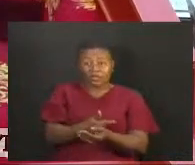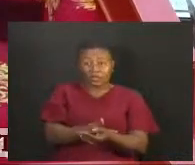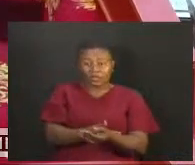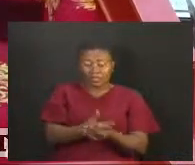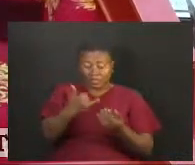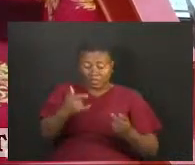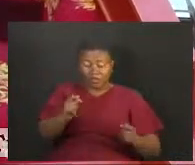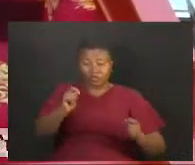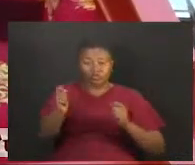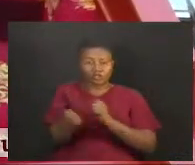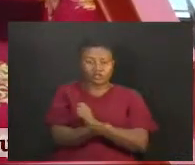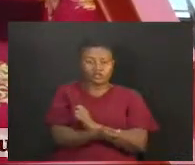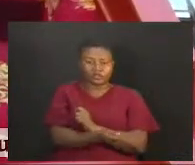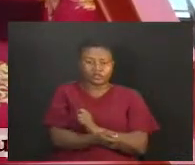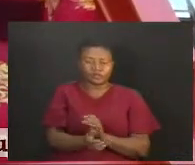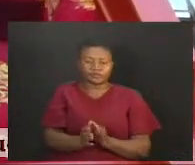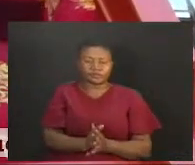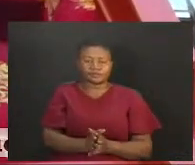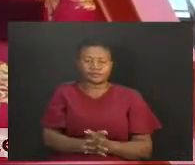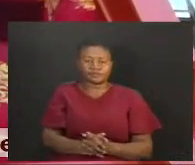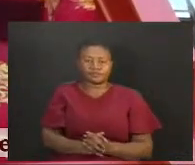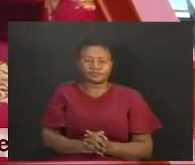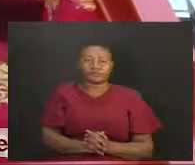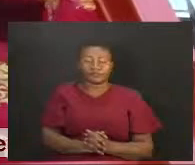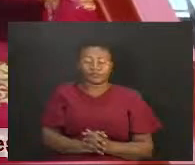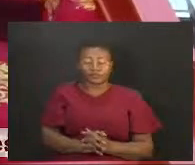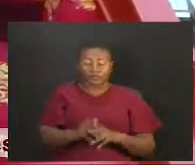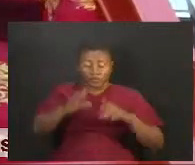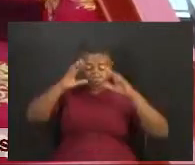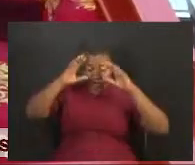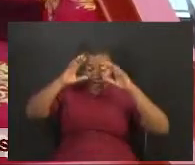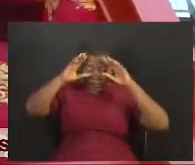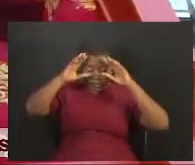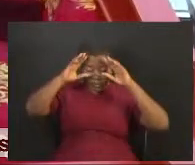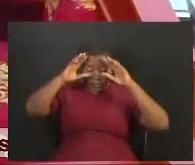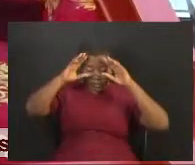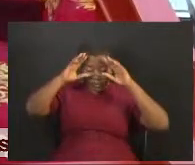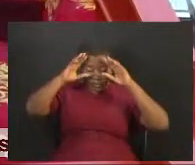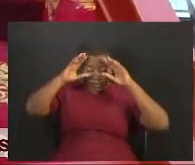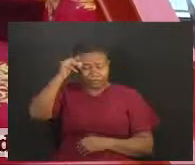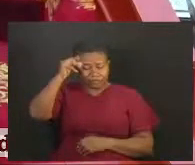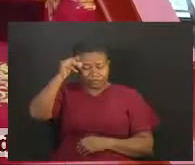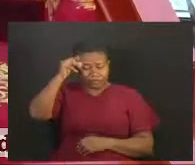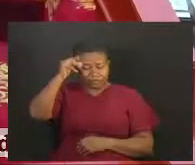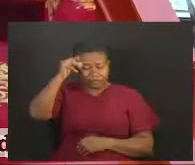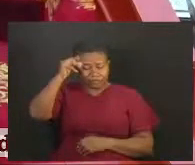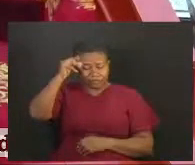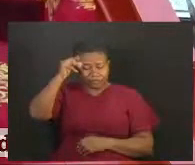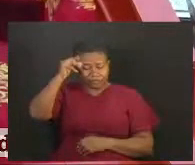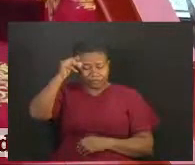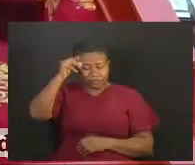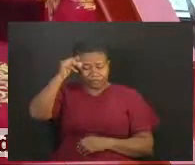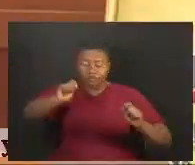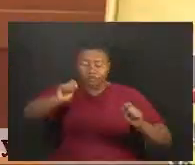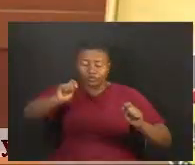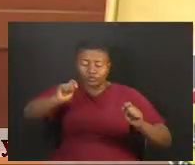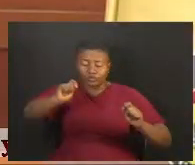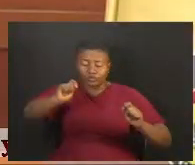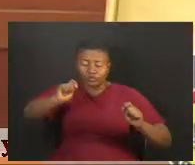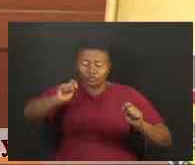now. Mr. Speaker, President John Dramani Mahama made a commitment to reset Ghana for